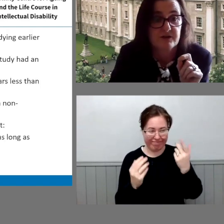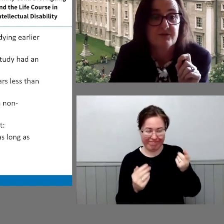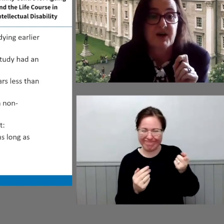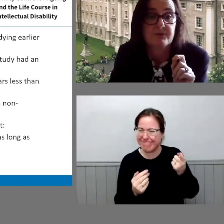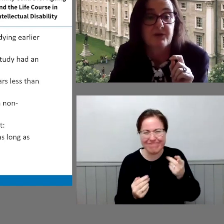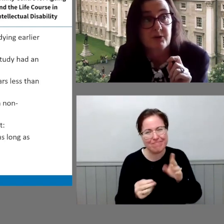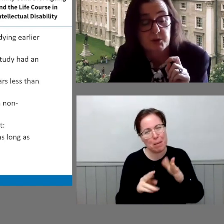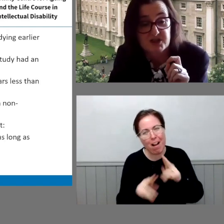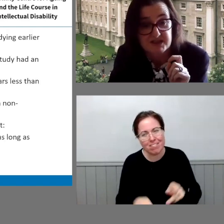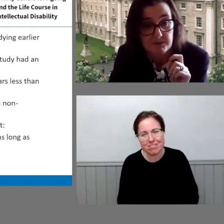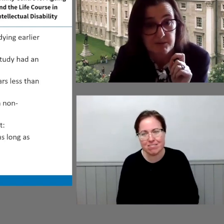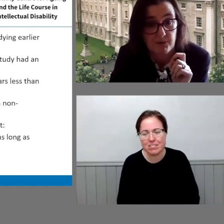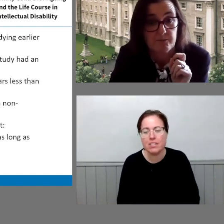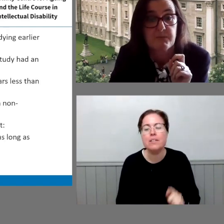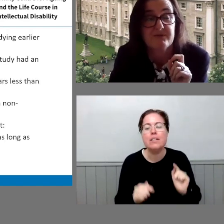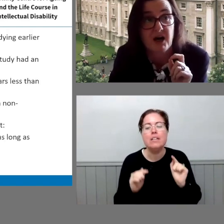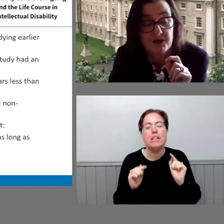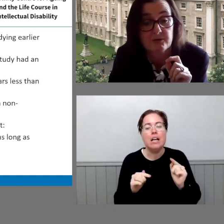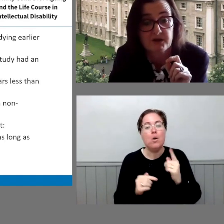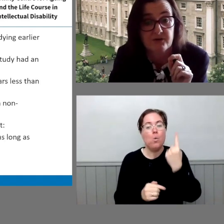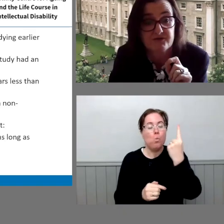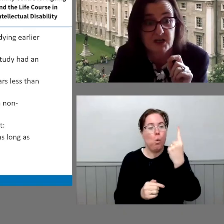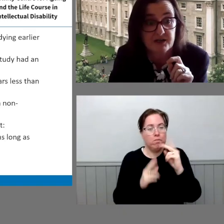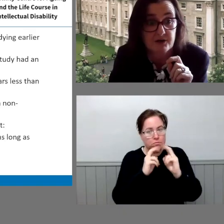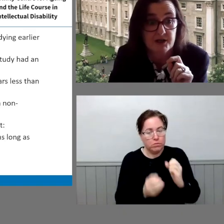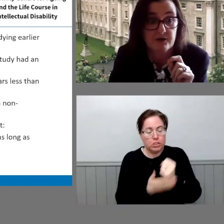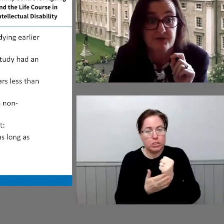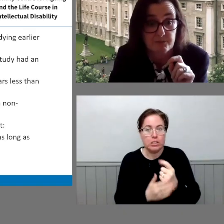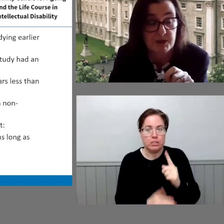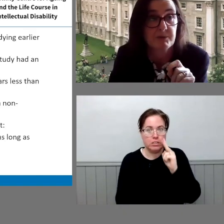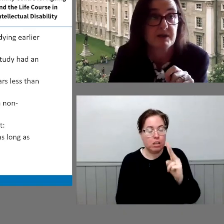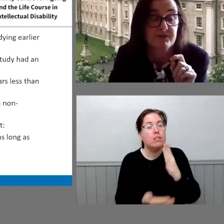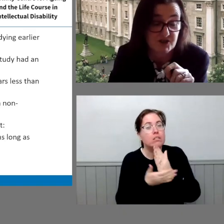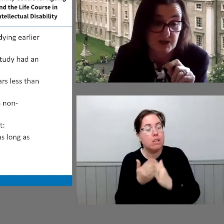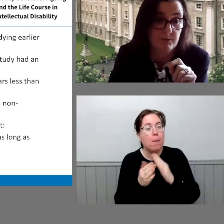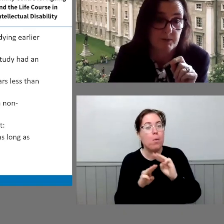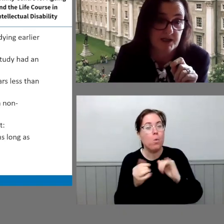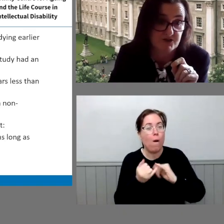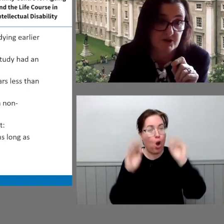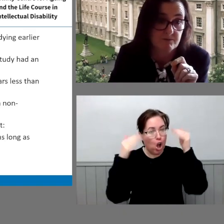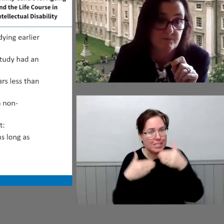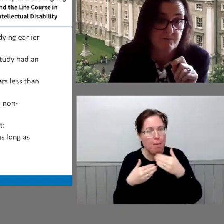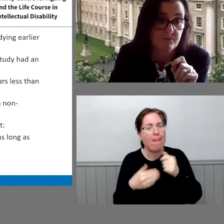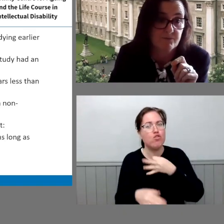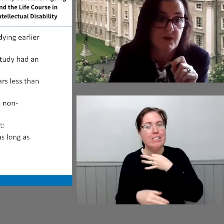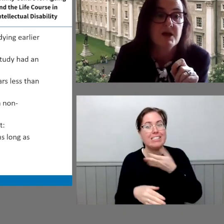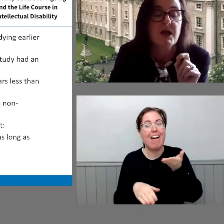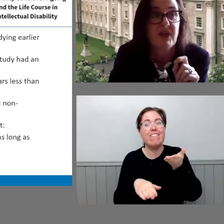Another study found that some autistic people may have a higher risk of dying earlier than people in the general